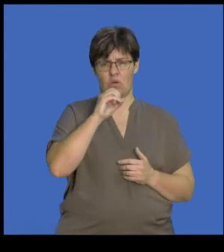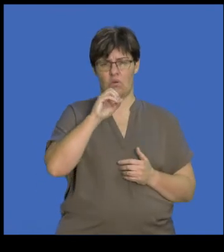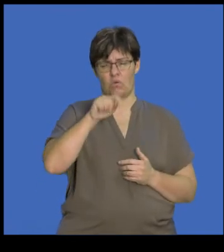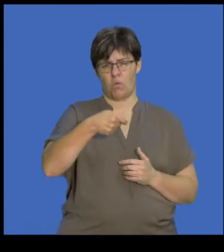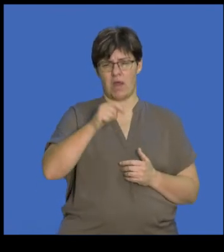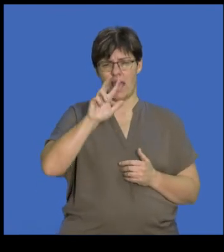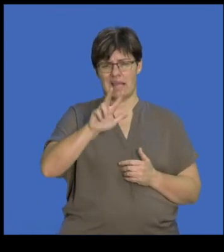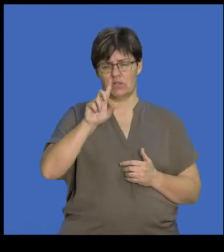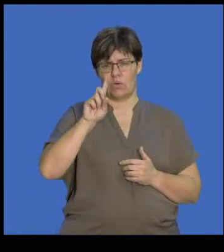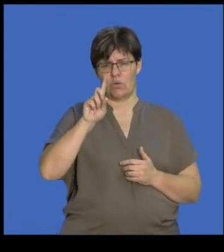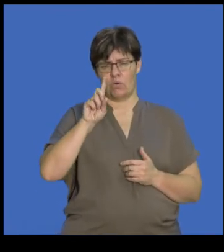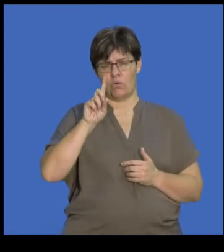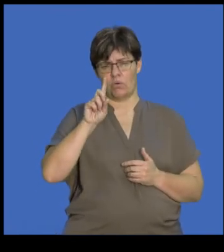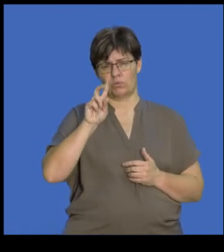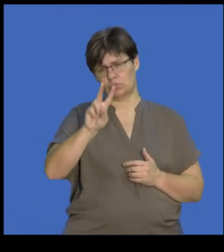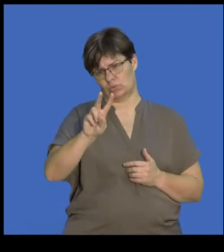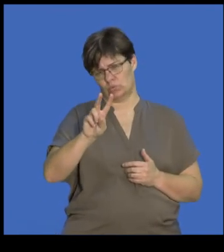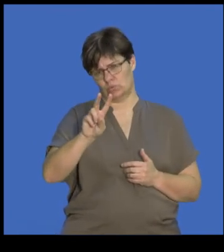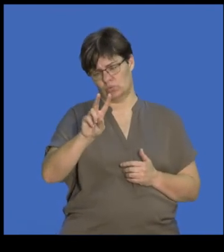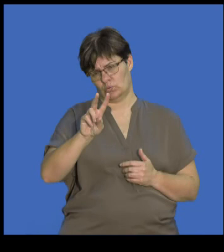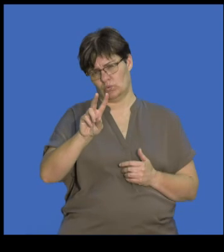0,81 or 0,82, okay?